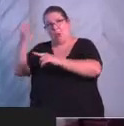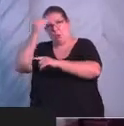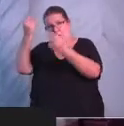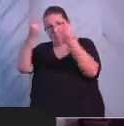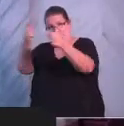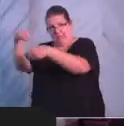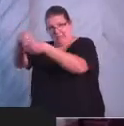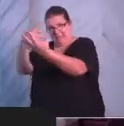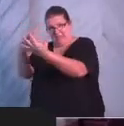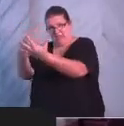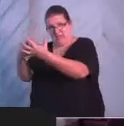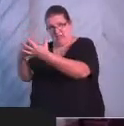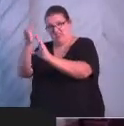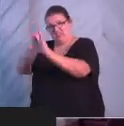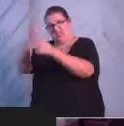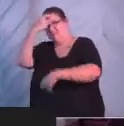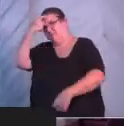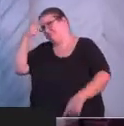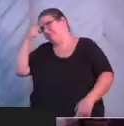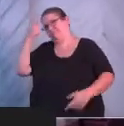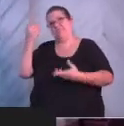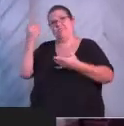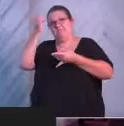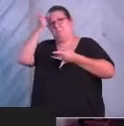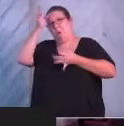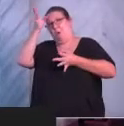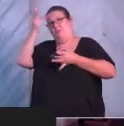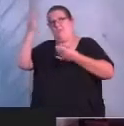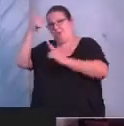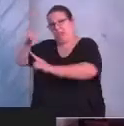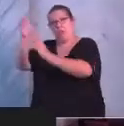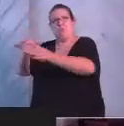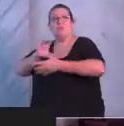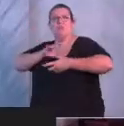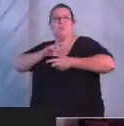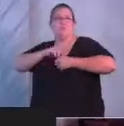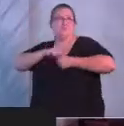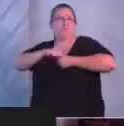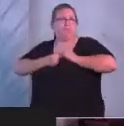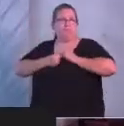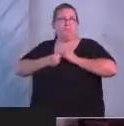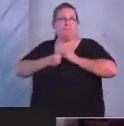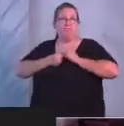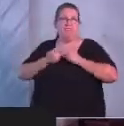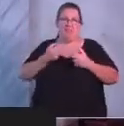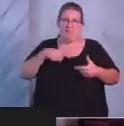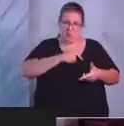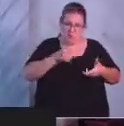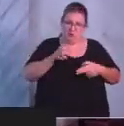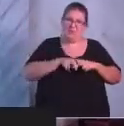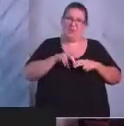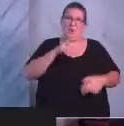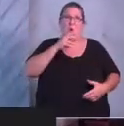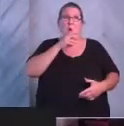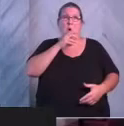jail, the psychological trauma for this individual was heartbreaking. And for us to be sitting here as old, rich